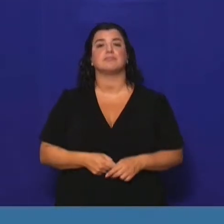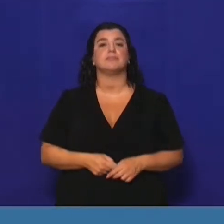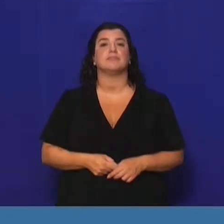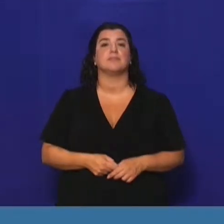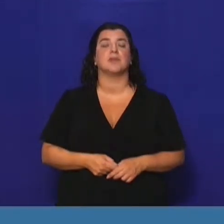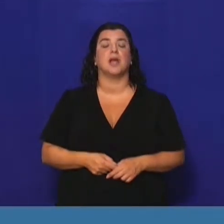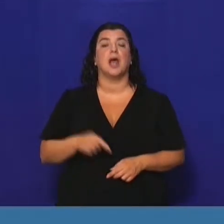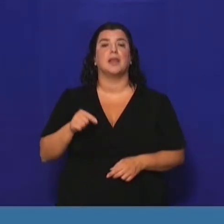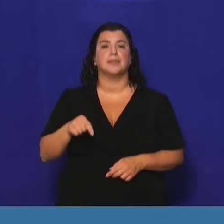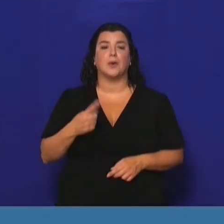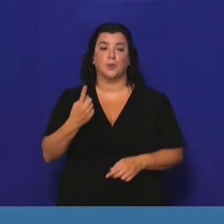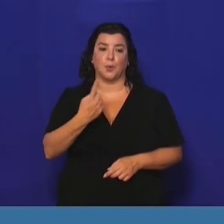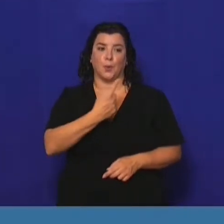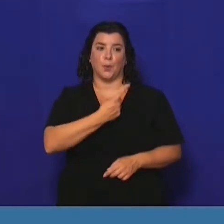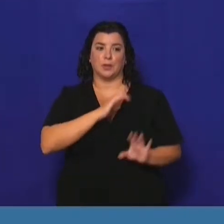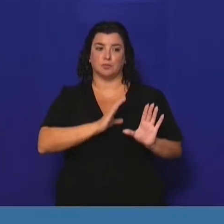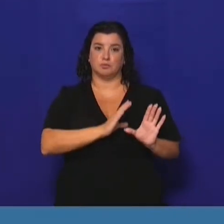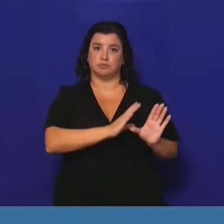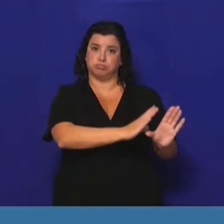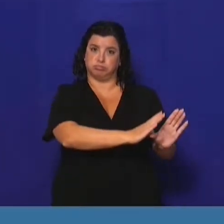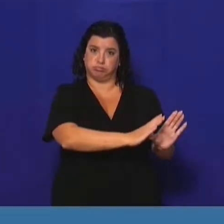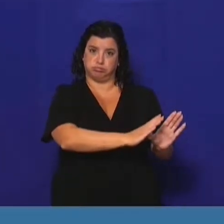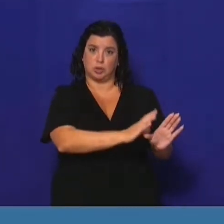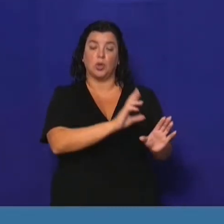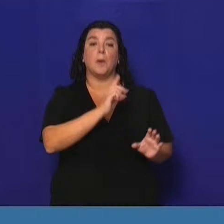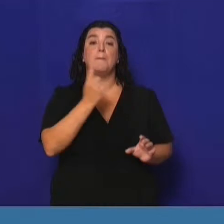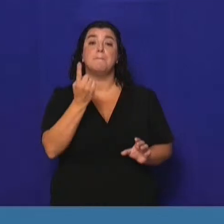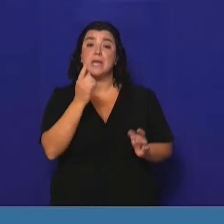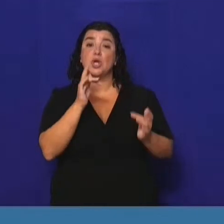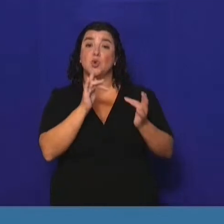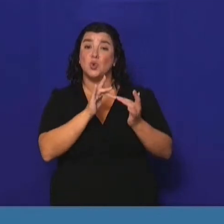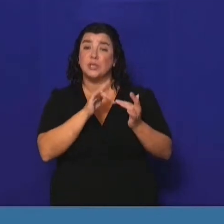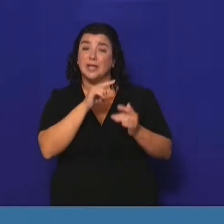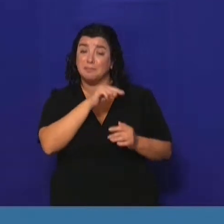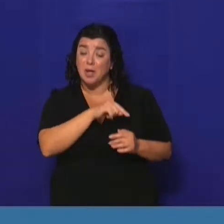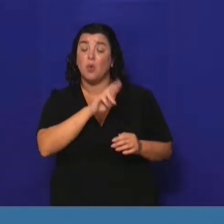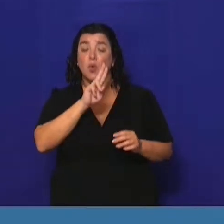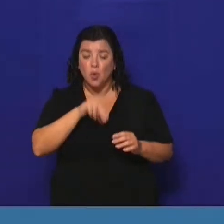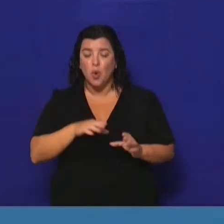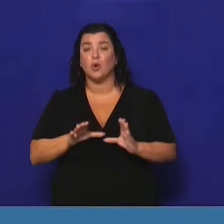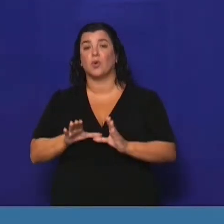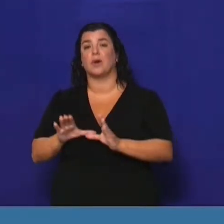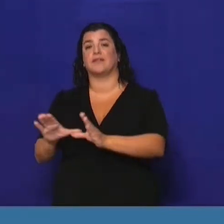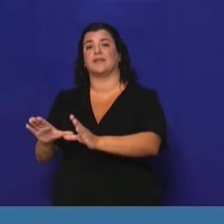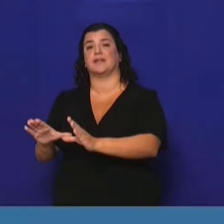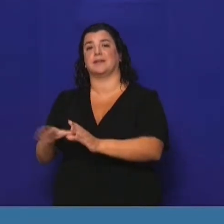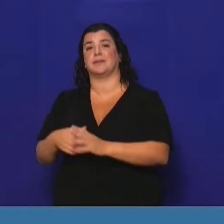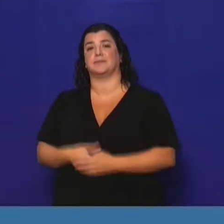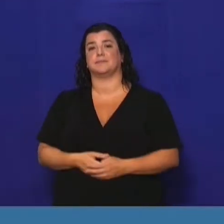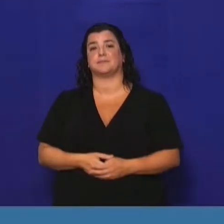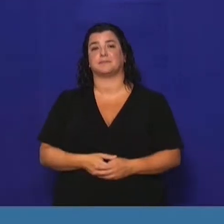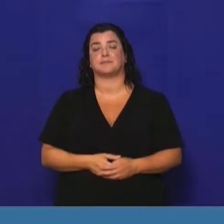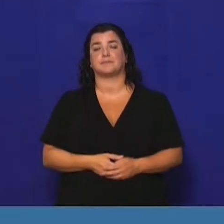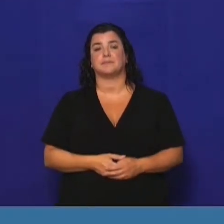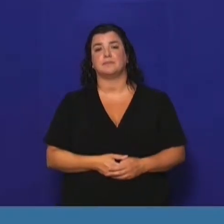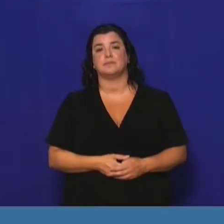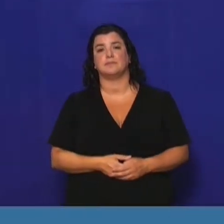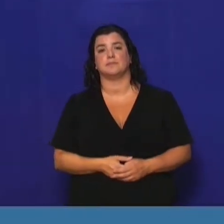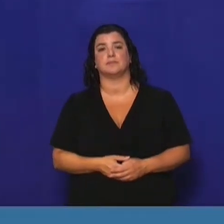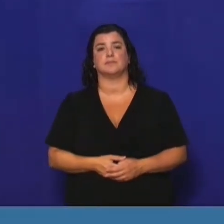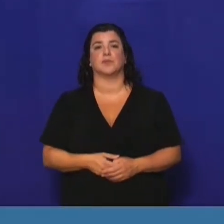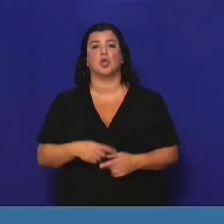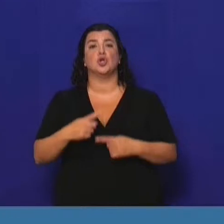u anka l-kuntatti li kienu magħhom kollha kienu qegħdin ukoll f'kwarantina. Fir-rigward